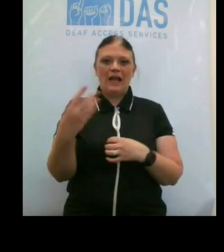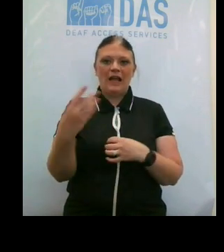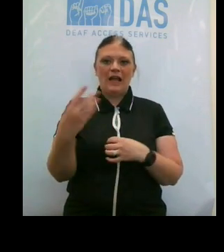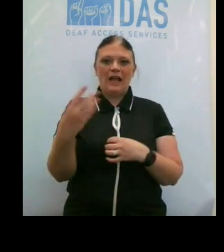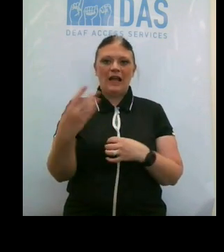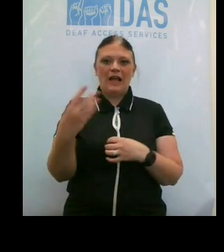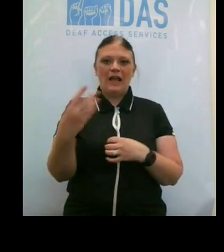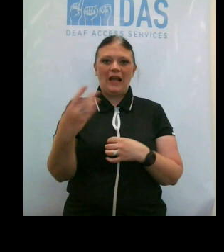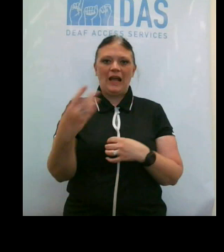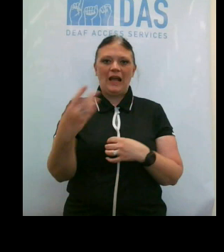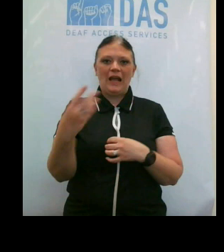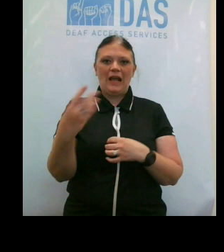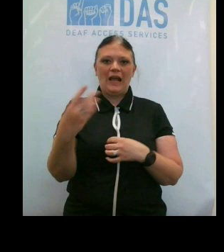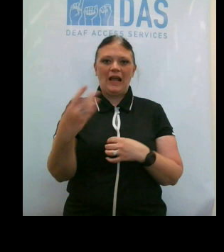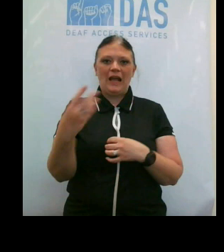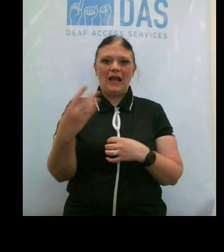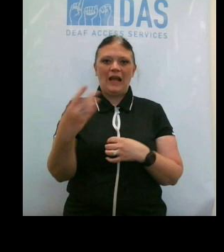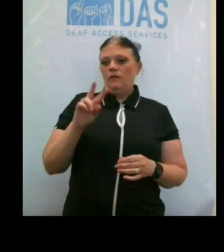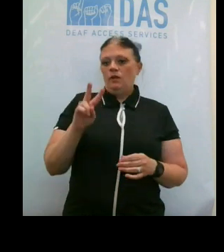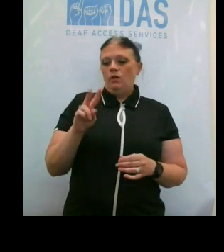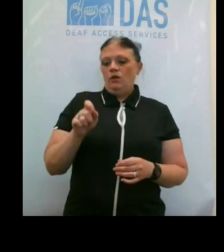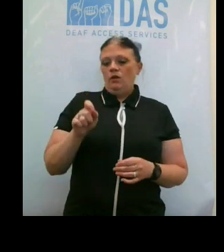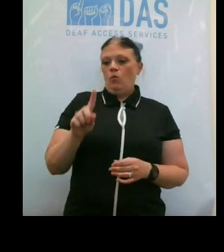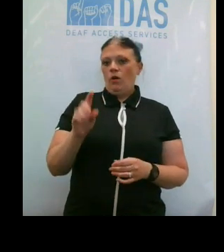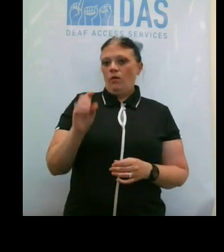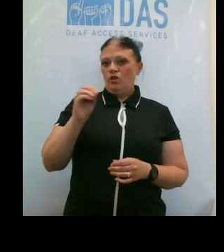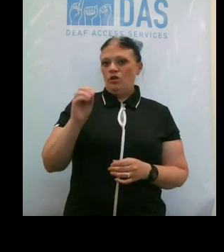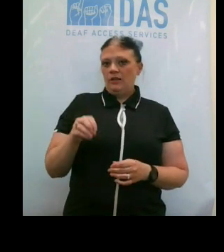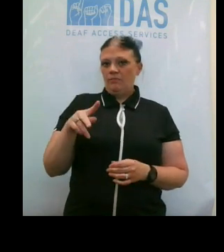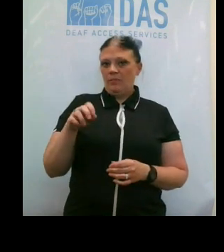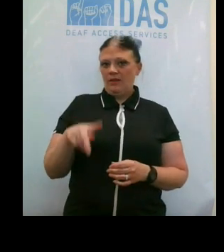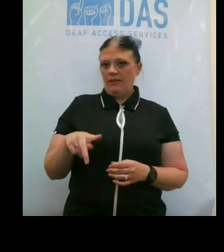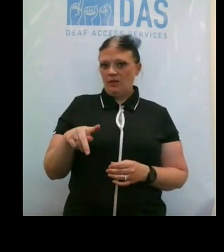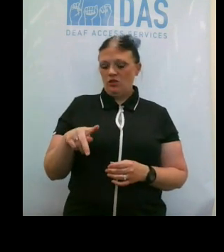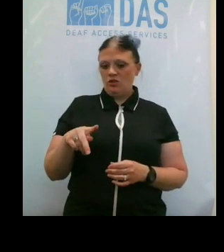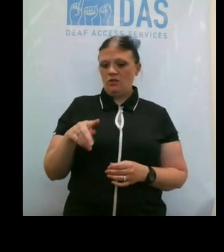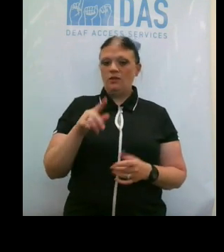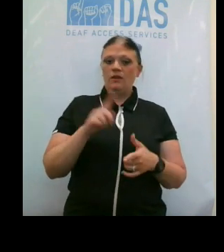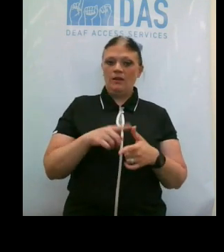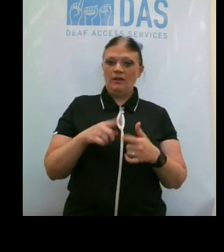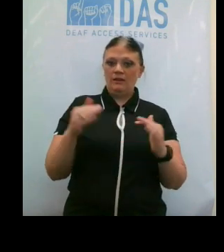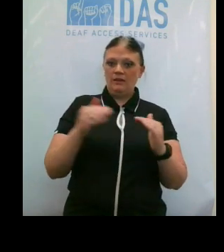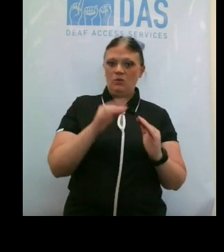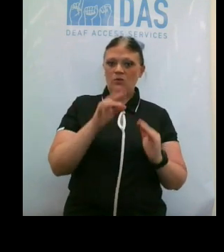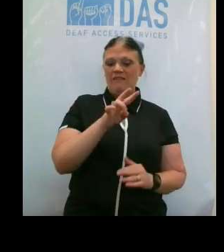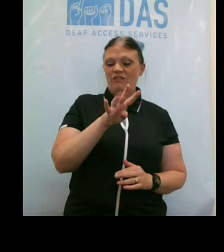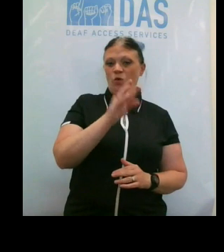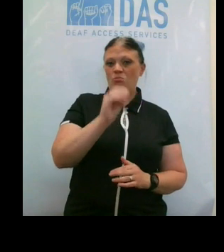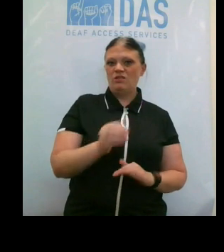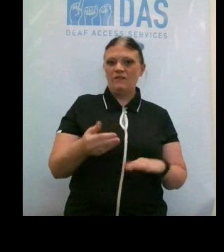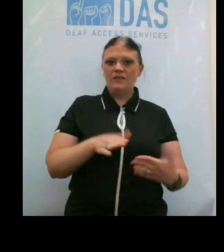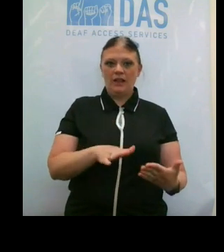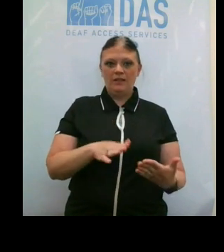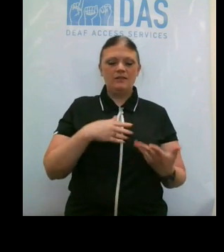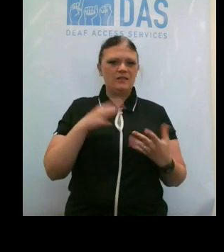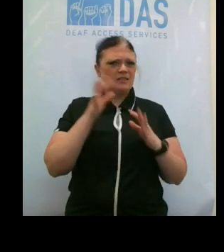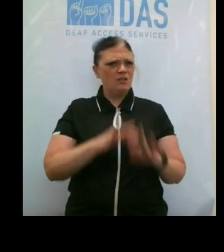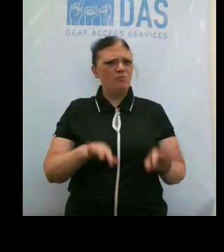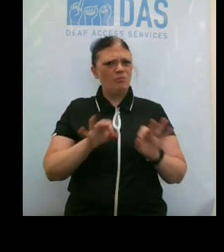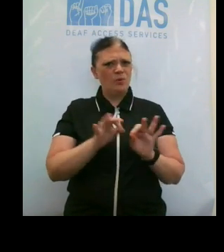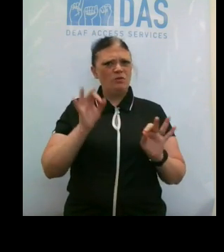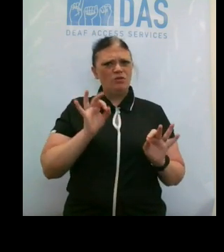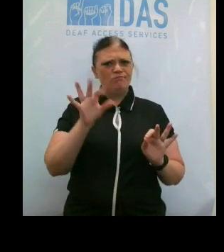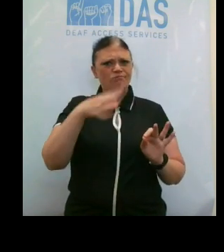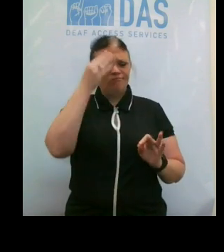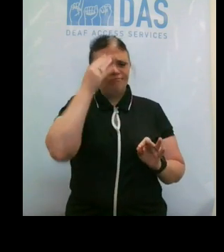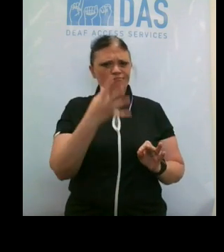towns make up 72.1% of the population, and they made up 74% of the deaths. I think it's important to bring this up because we've heard some